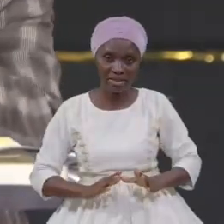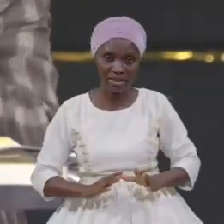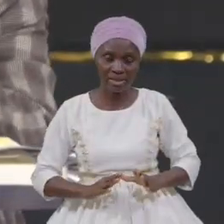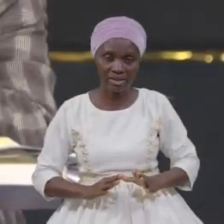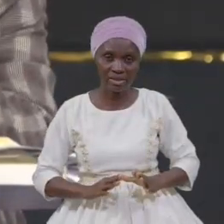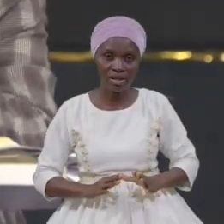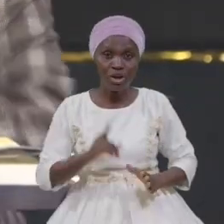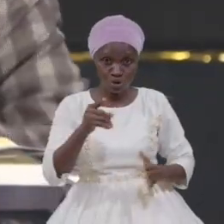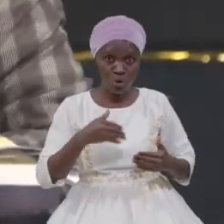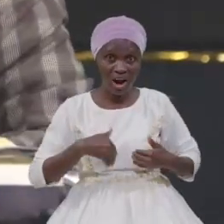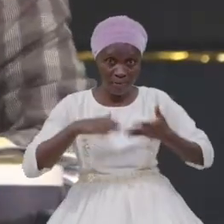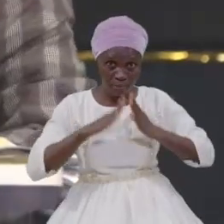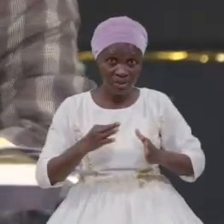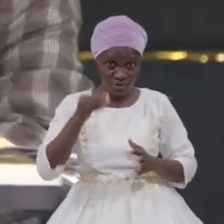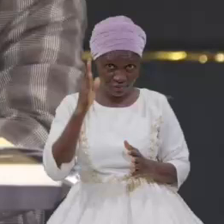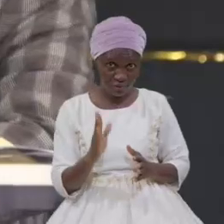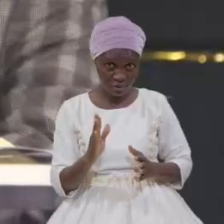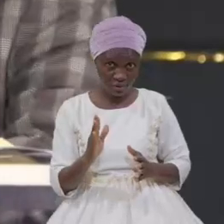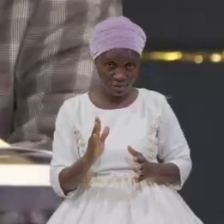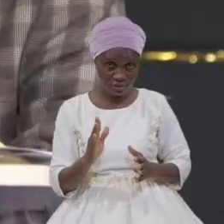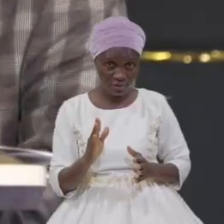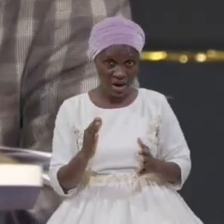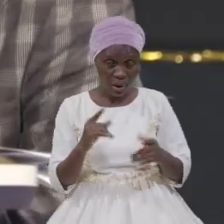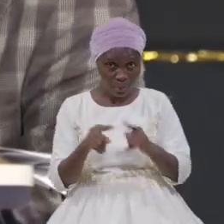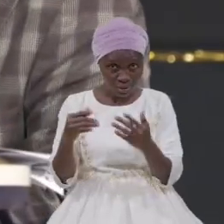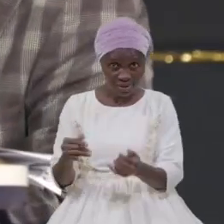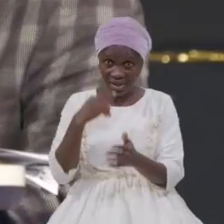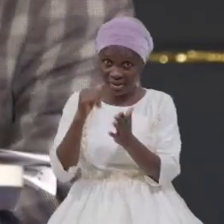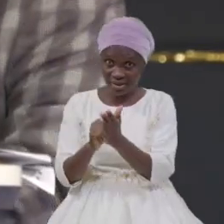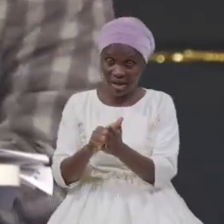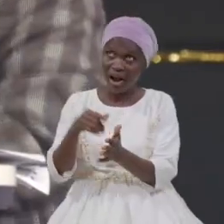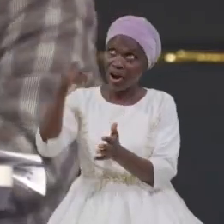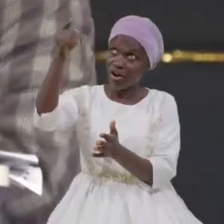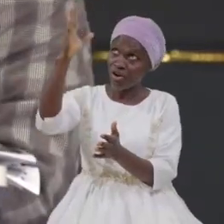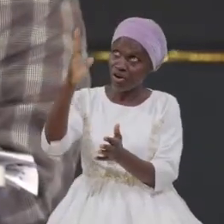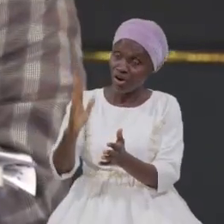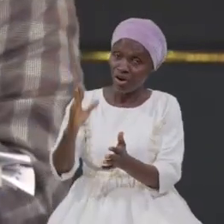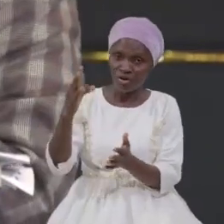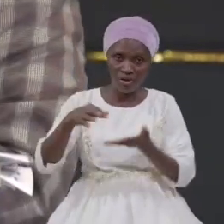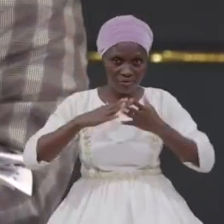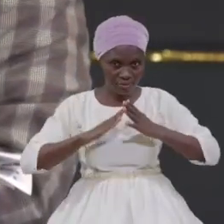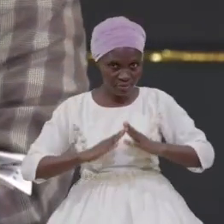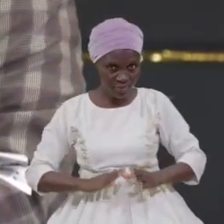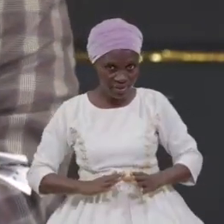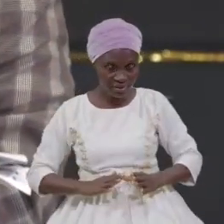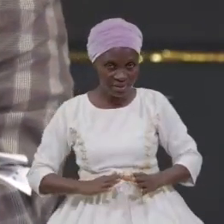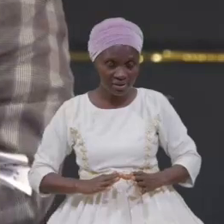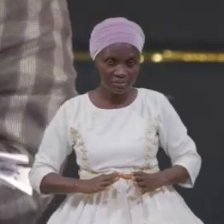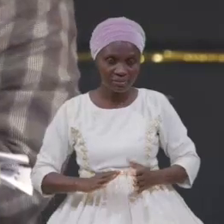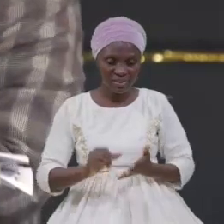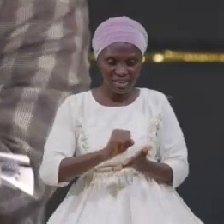now, it says, and the very God of peace, sanctify